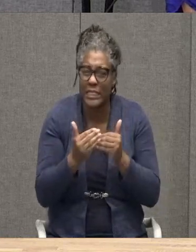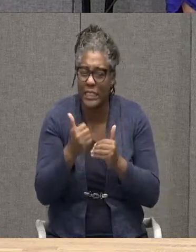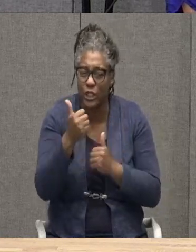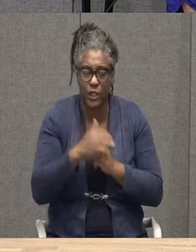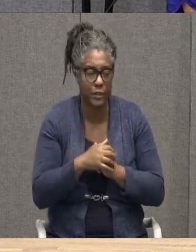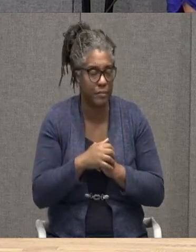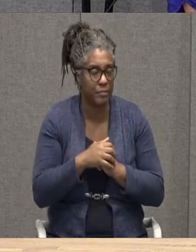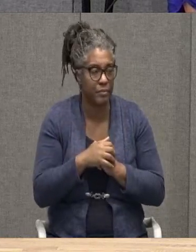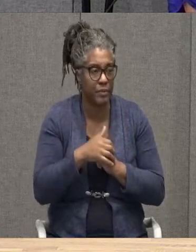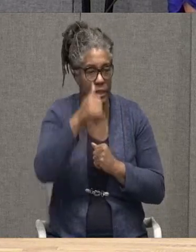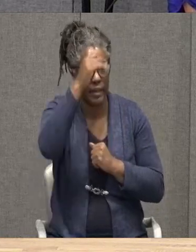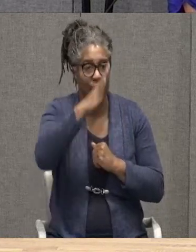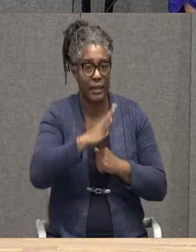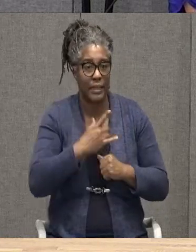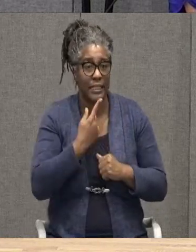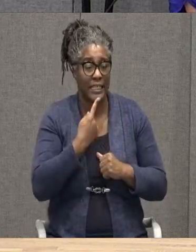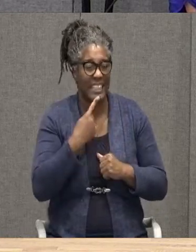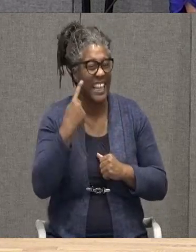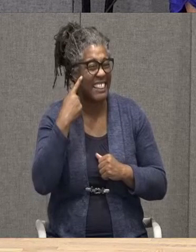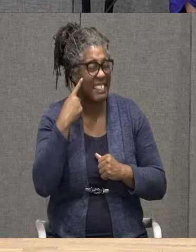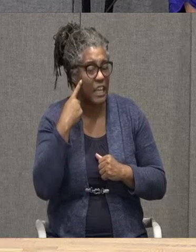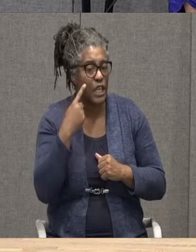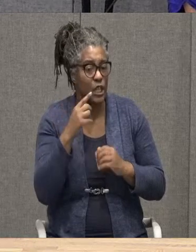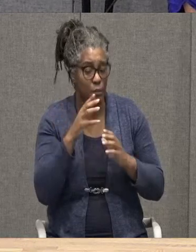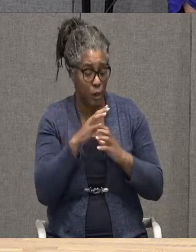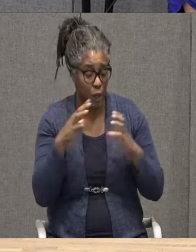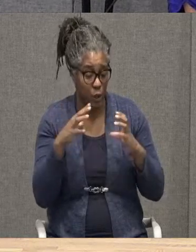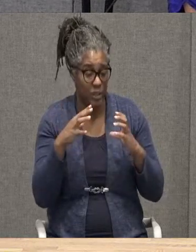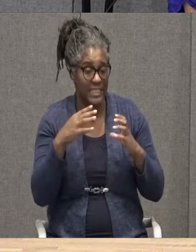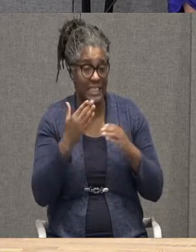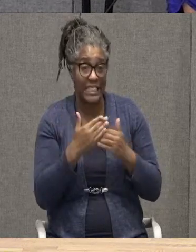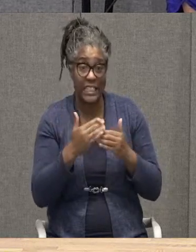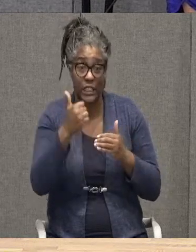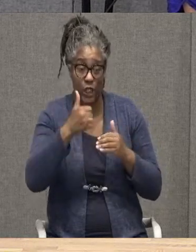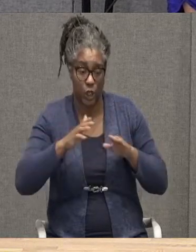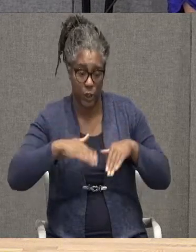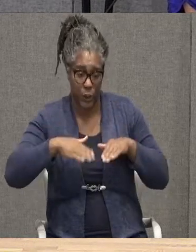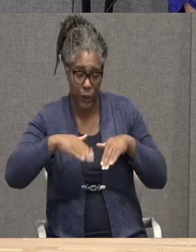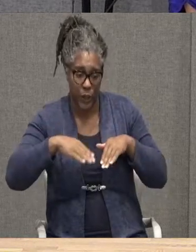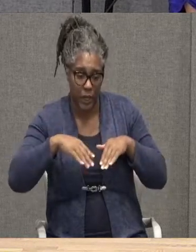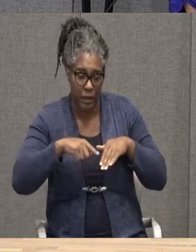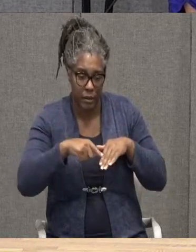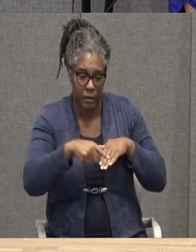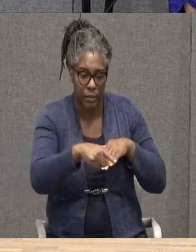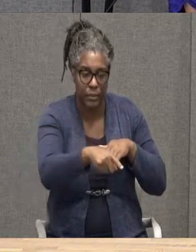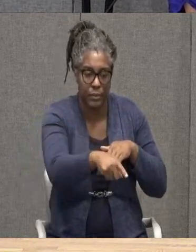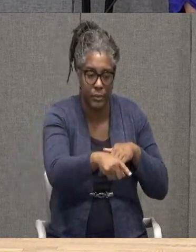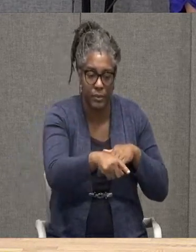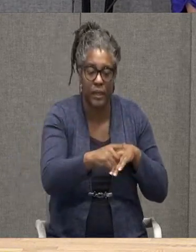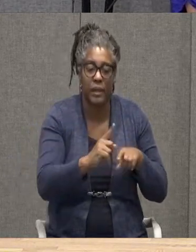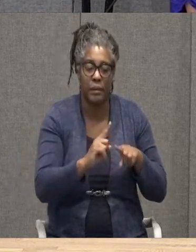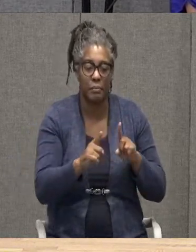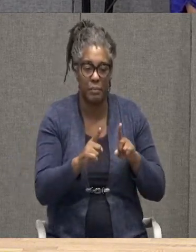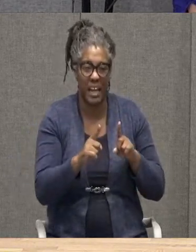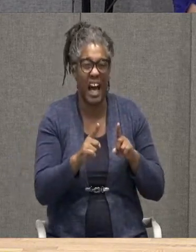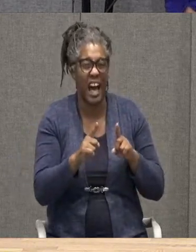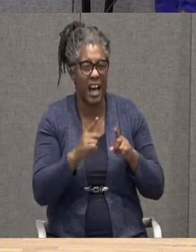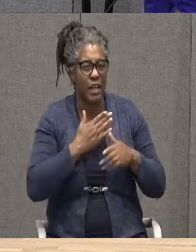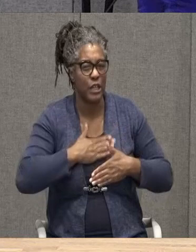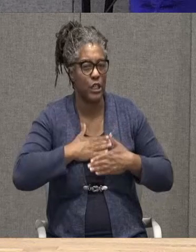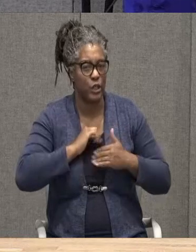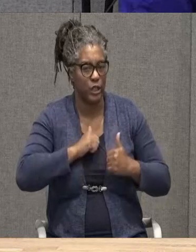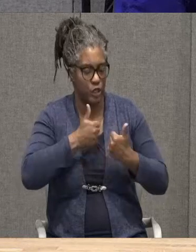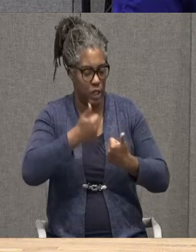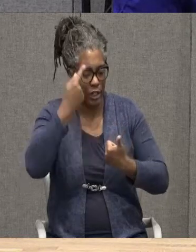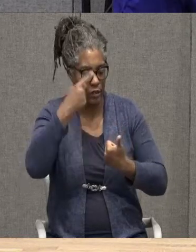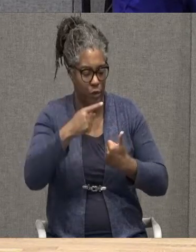easier to fan to one side or the other, but I like the challenge of the ping pong ball. I would